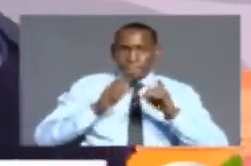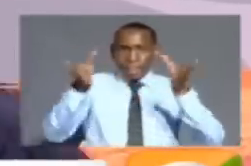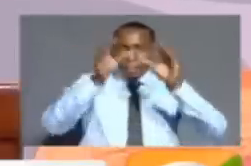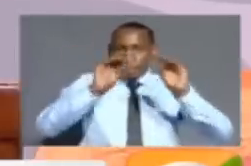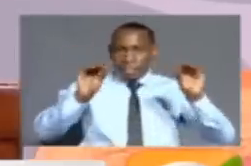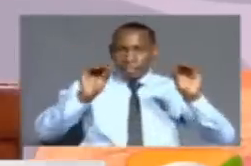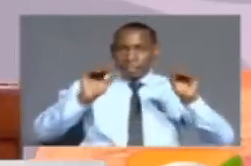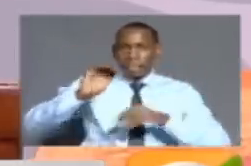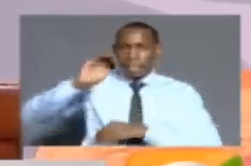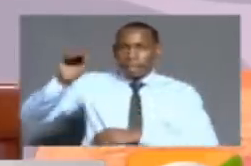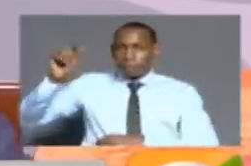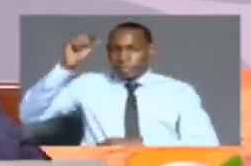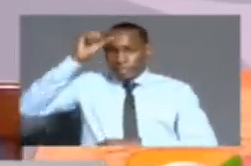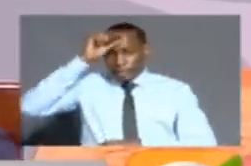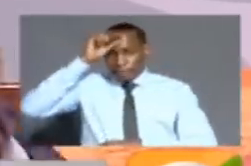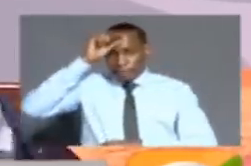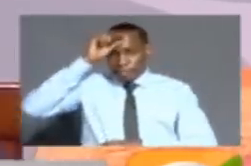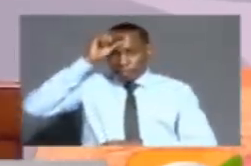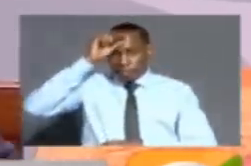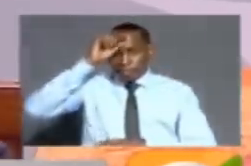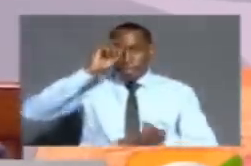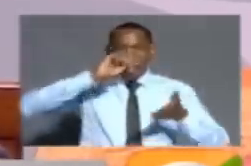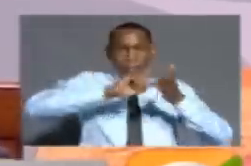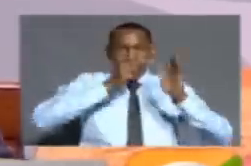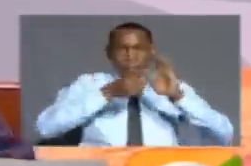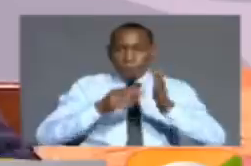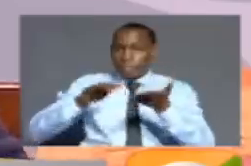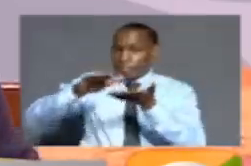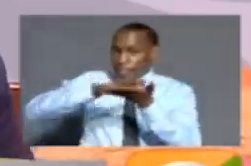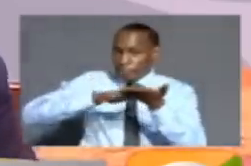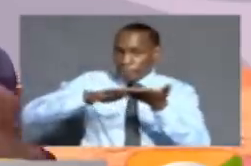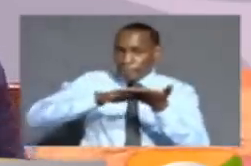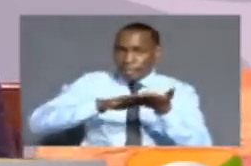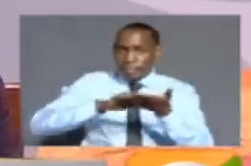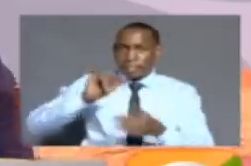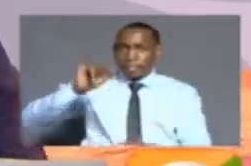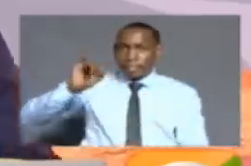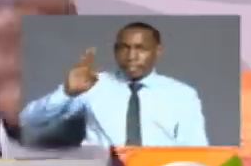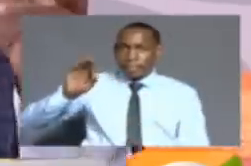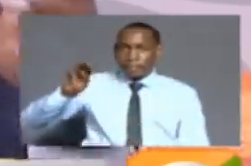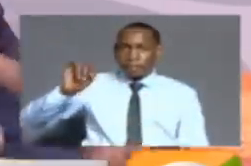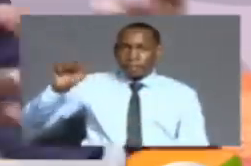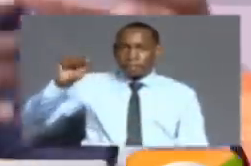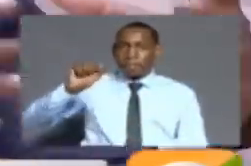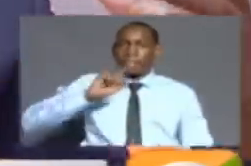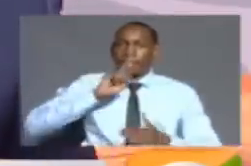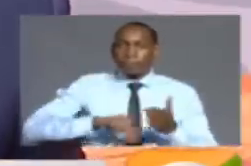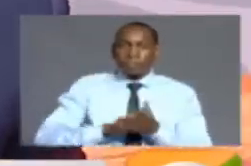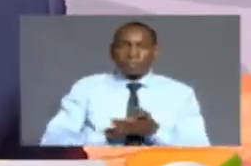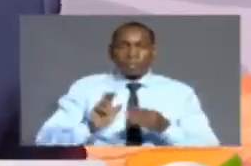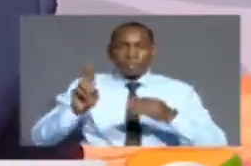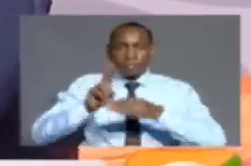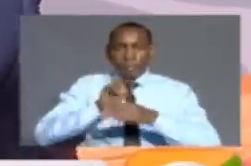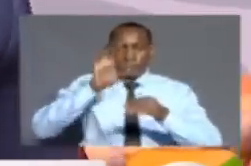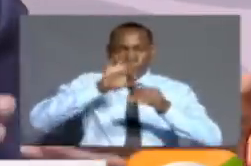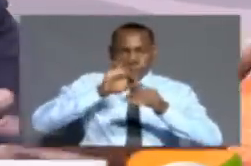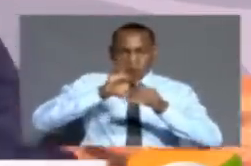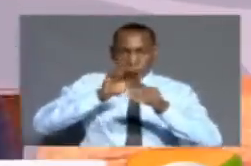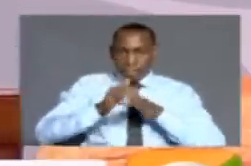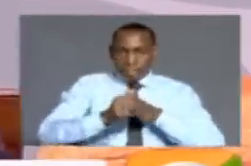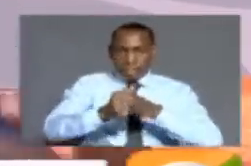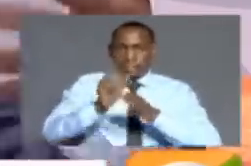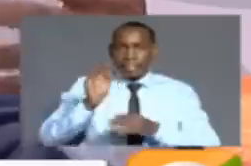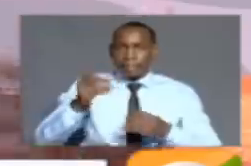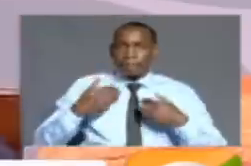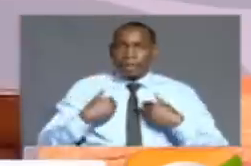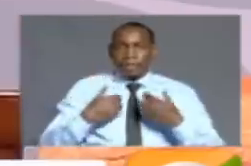in county governments are on project based. So if IFMIS comes out and say, use these vote heads. Mm. So if you get a